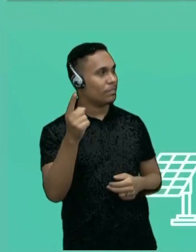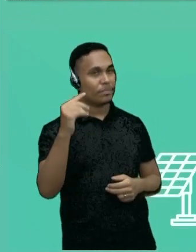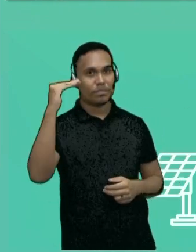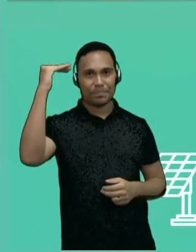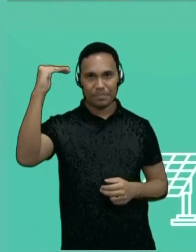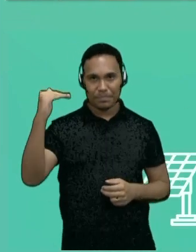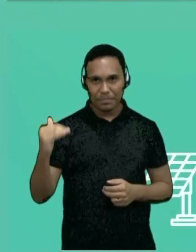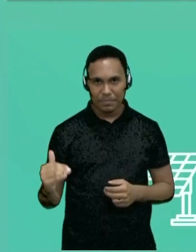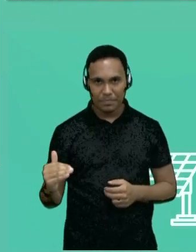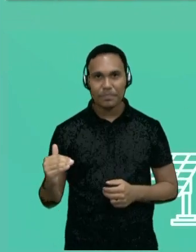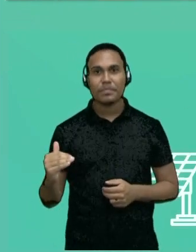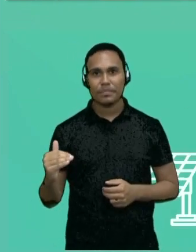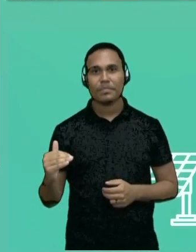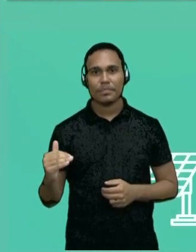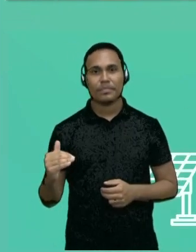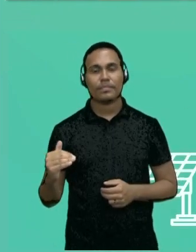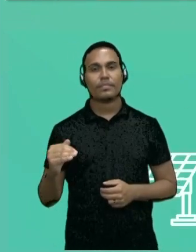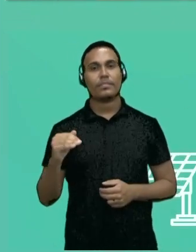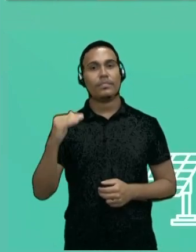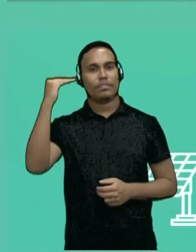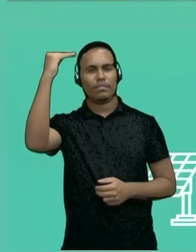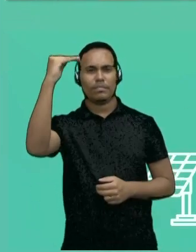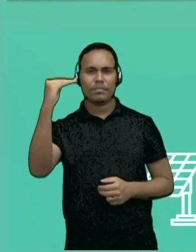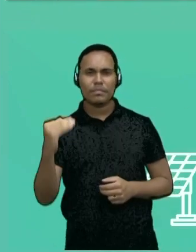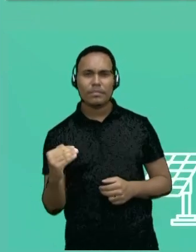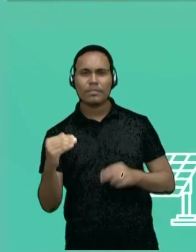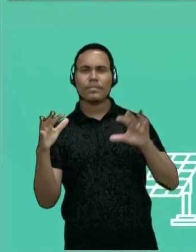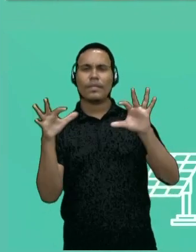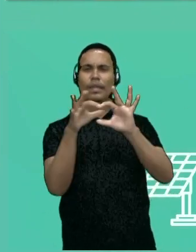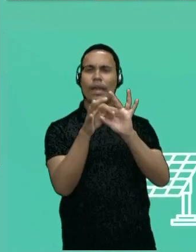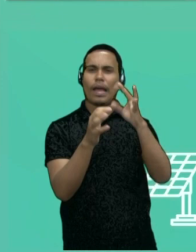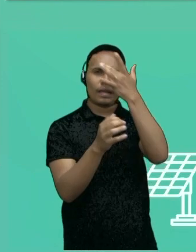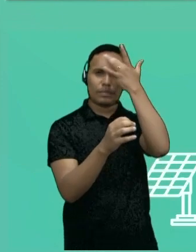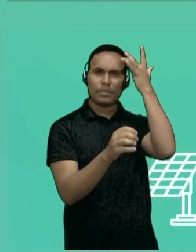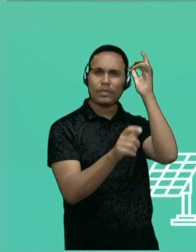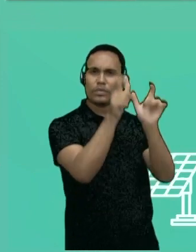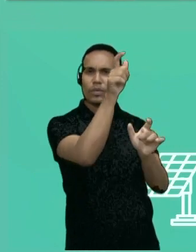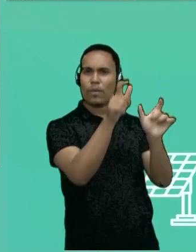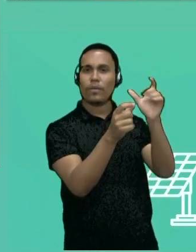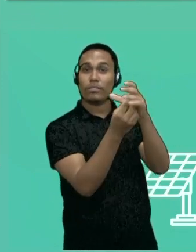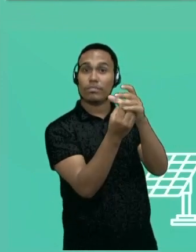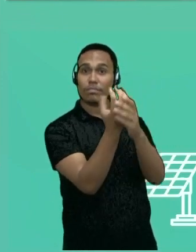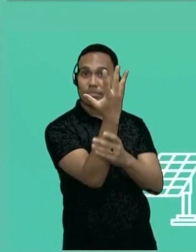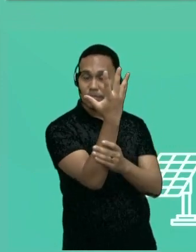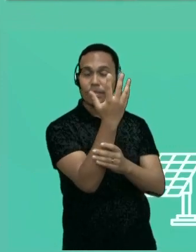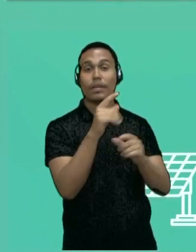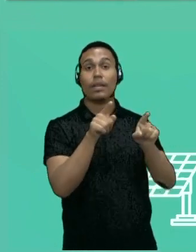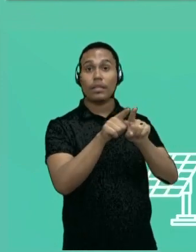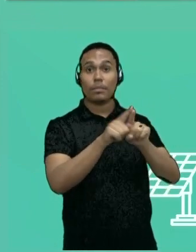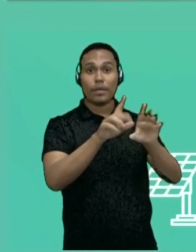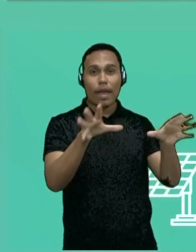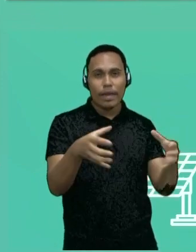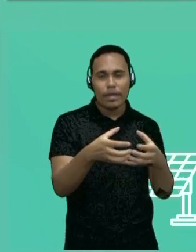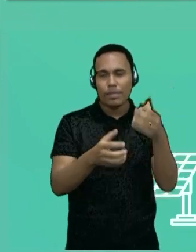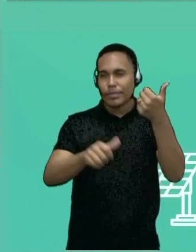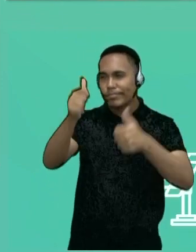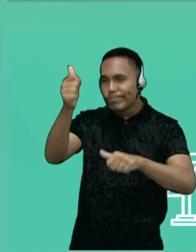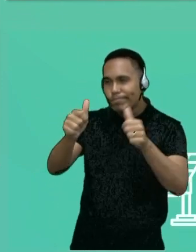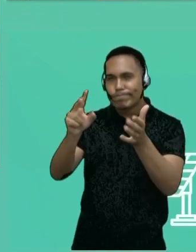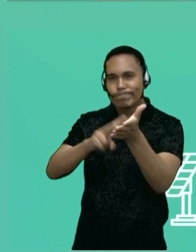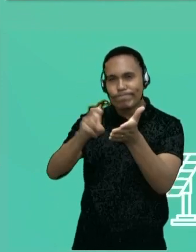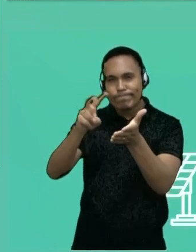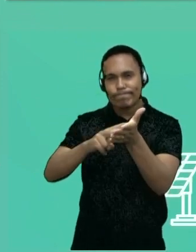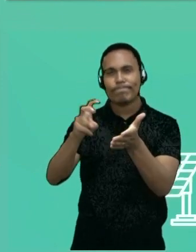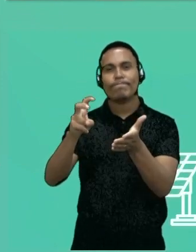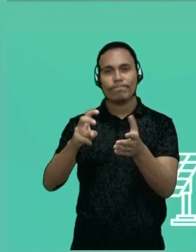developers, EPCs, and consultancies. So I will not read all the companies in these lists, as my colleagues will share the